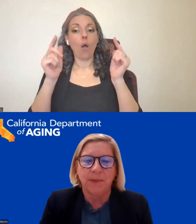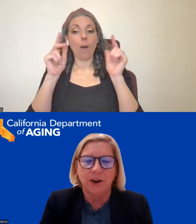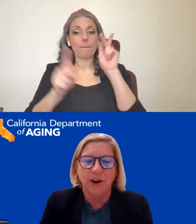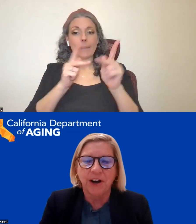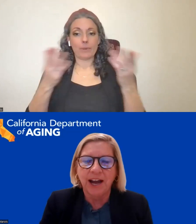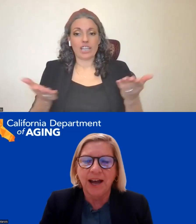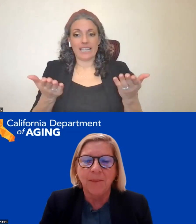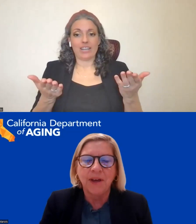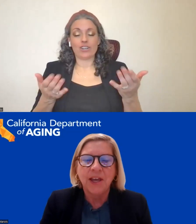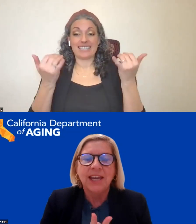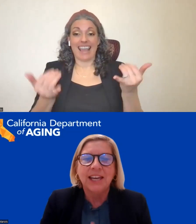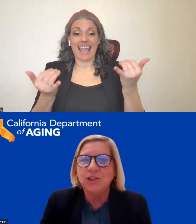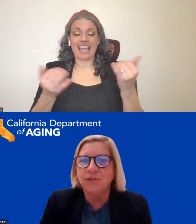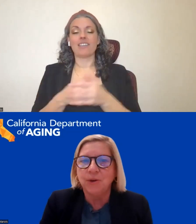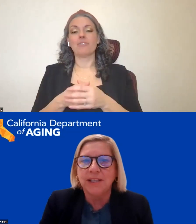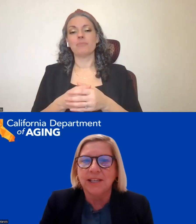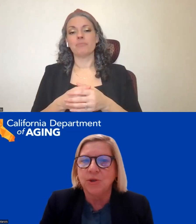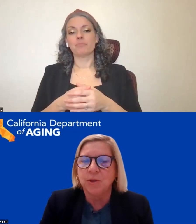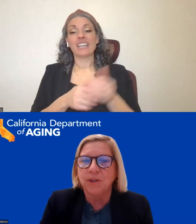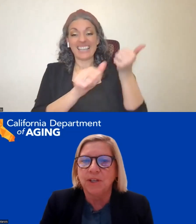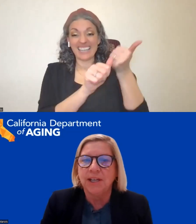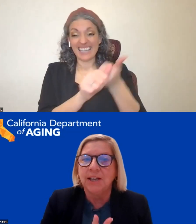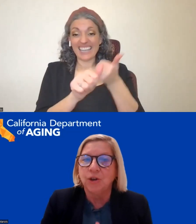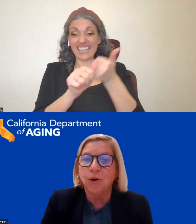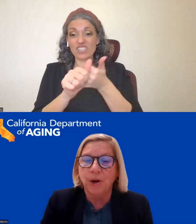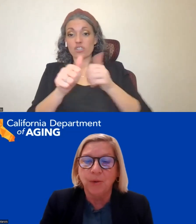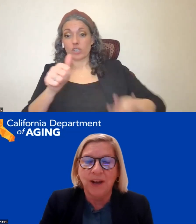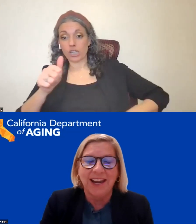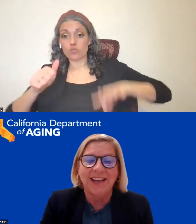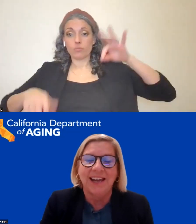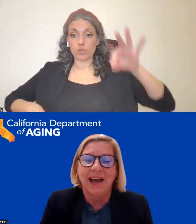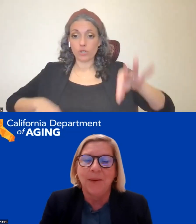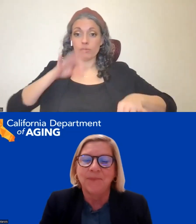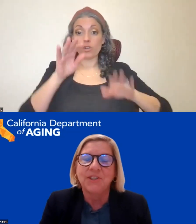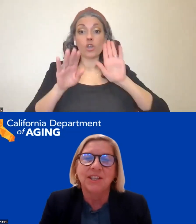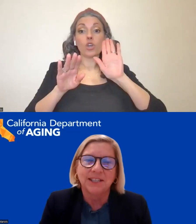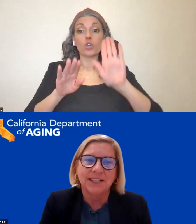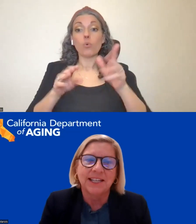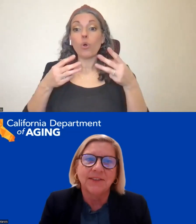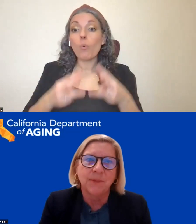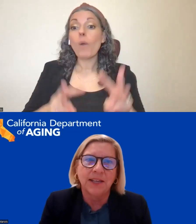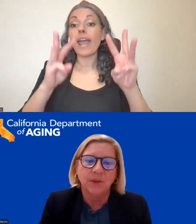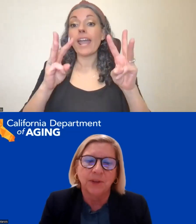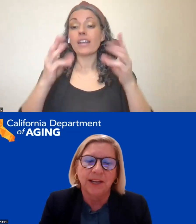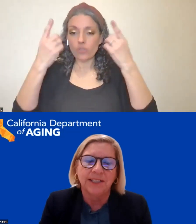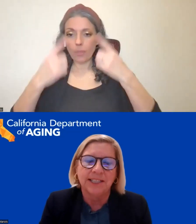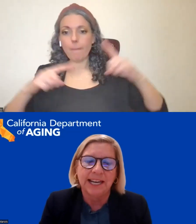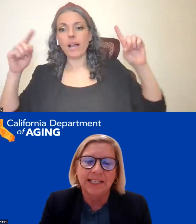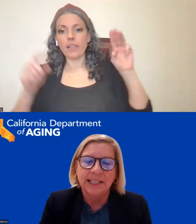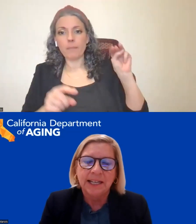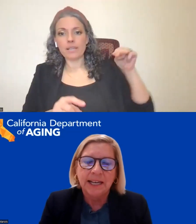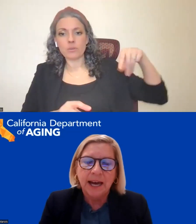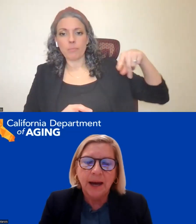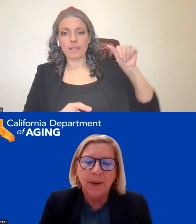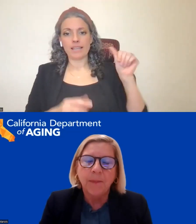this webinar. Each of you has contributed in your own way to the success of the master plan to